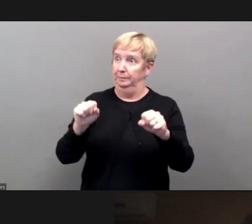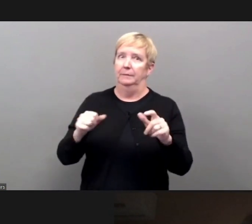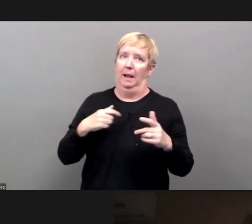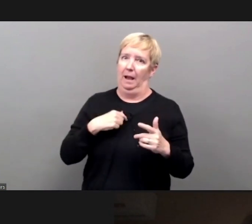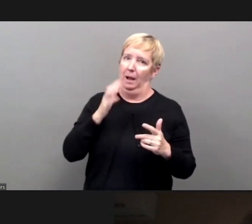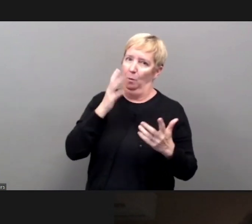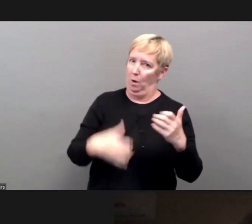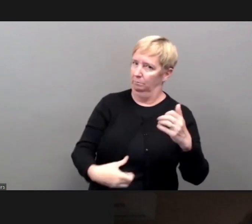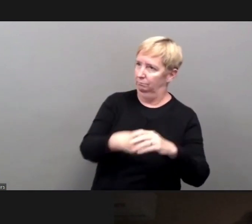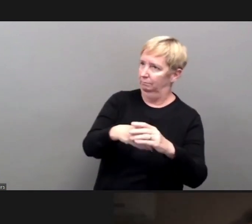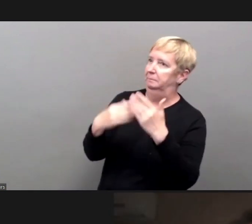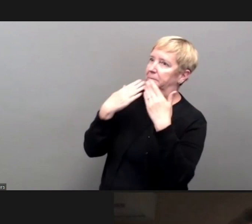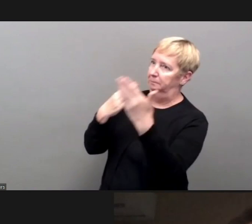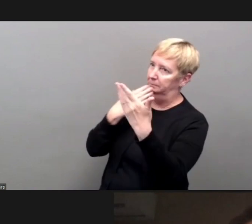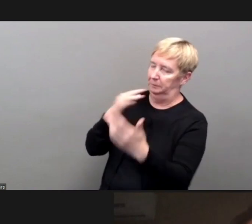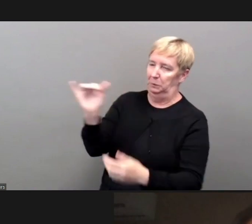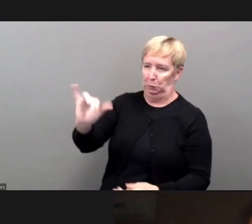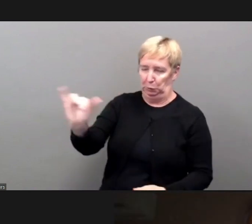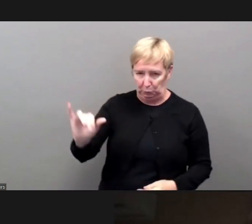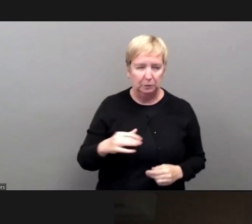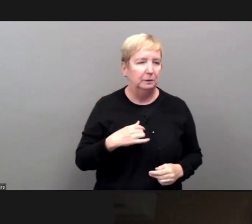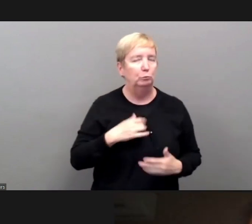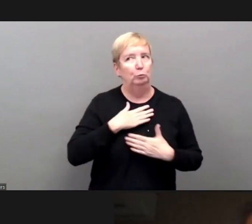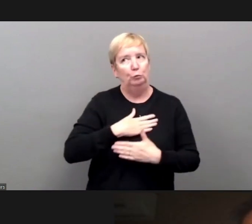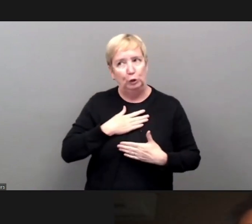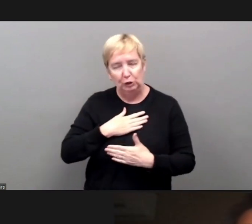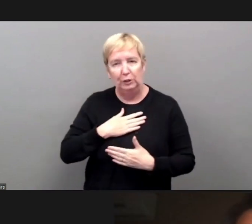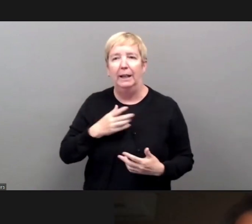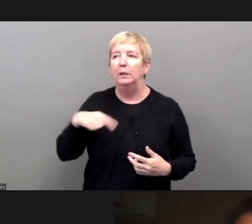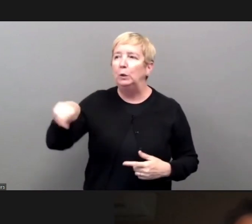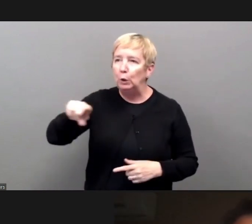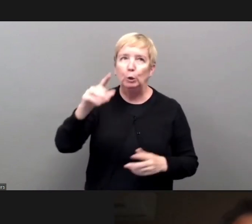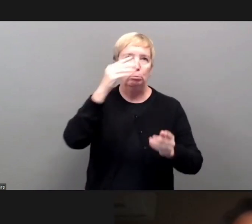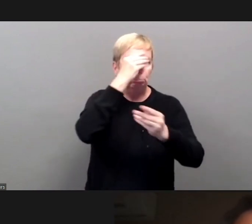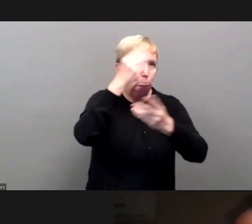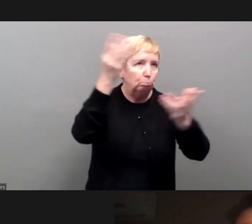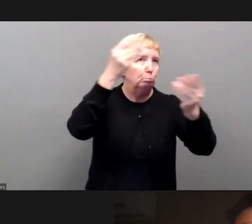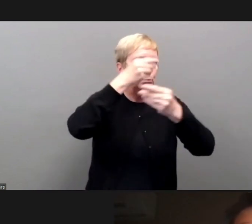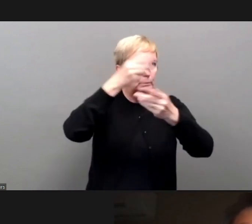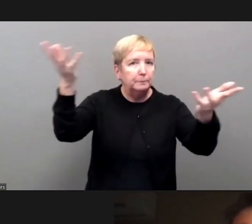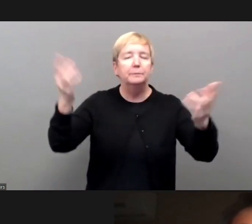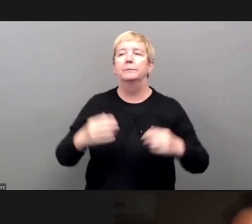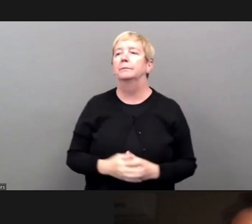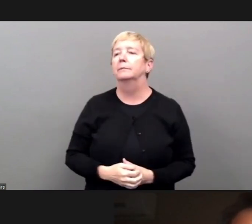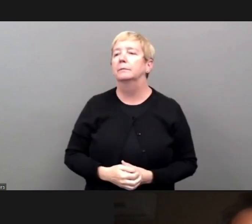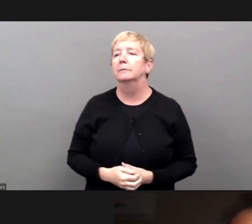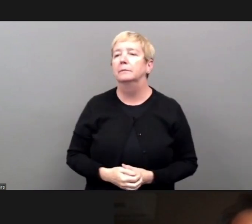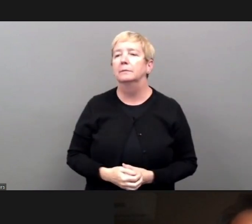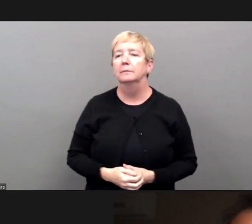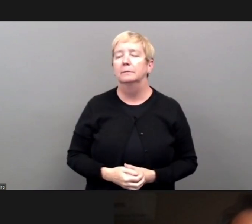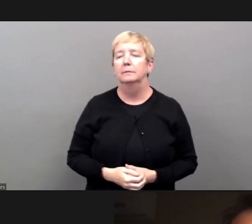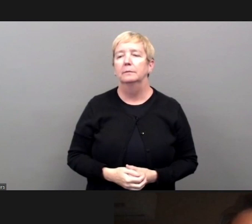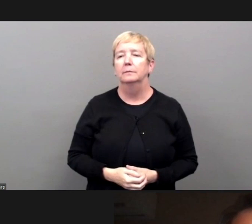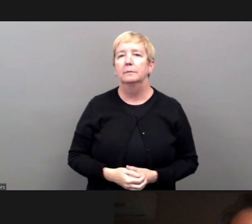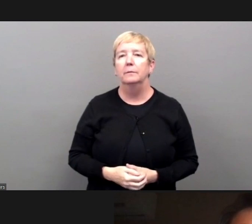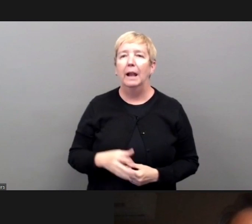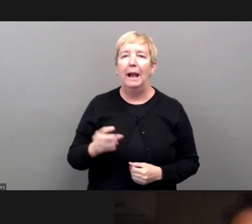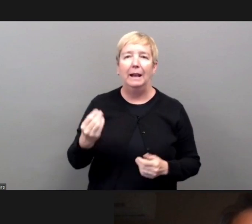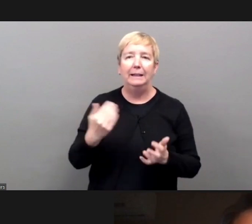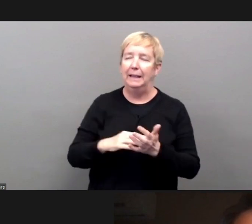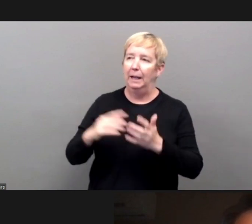well. I really appreciate everybody who's getting the word out, and particularly, just as I already did, shout out